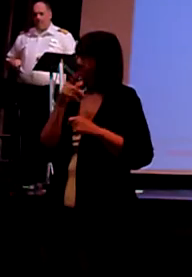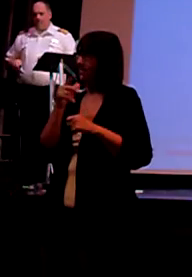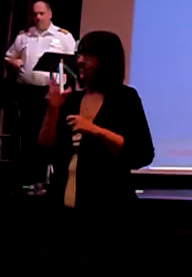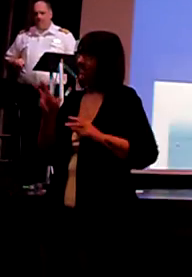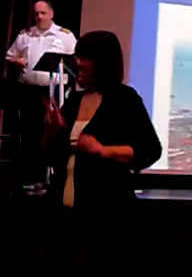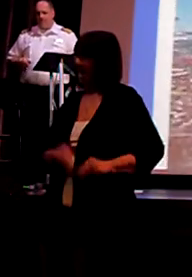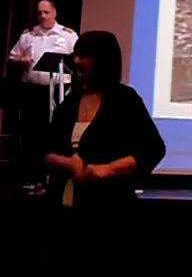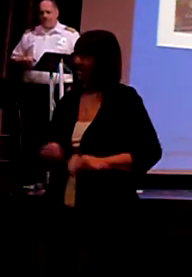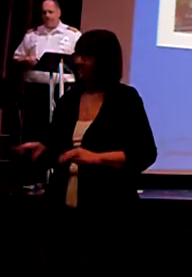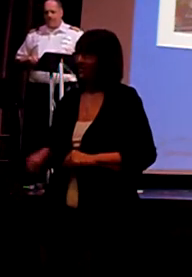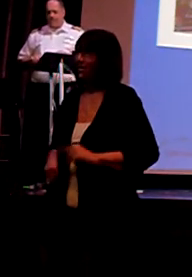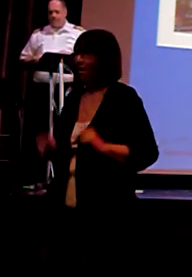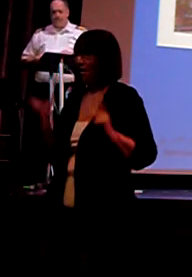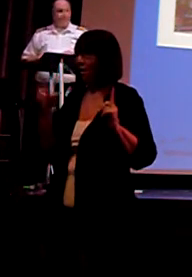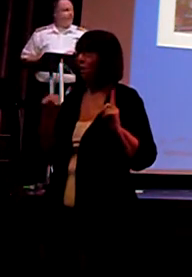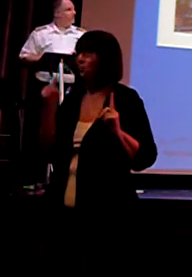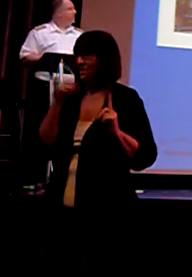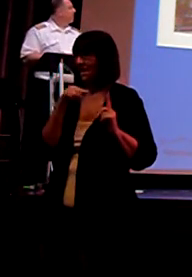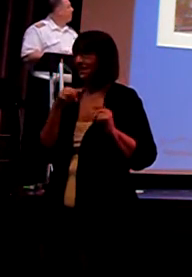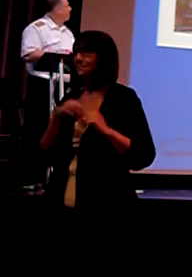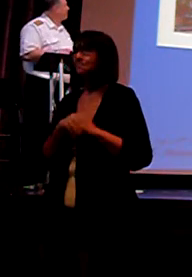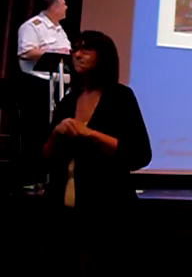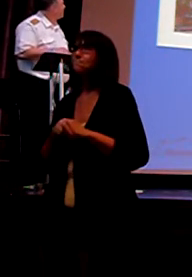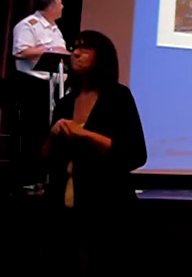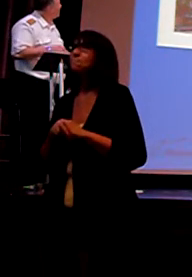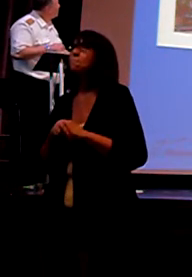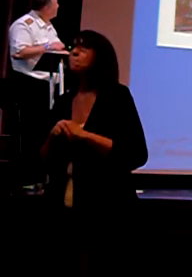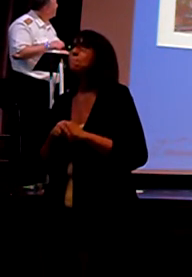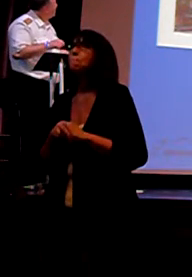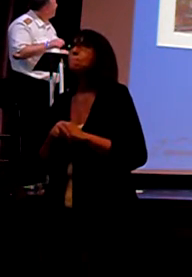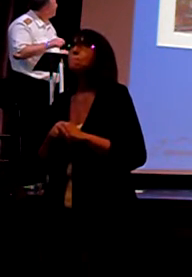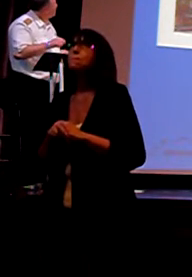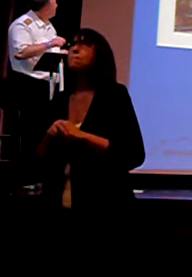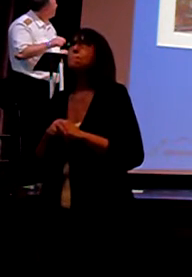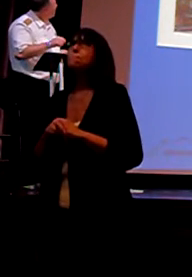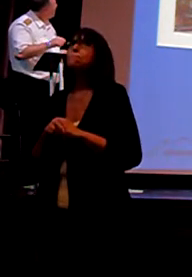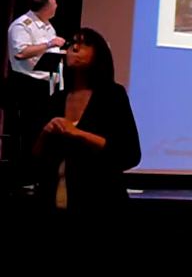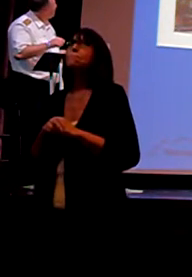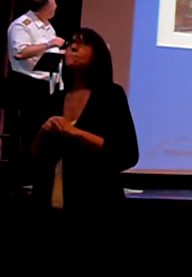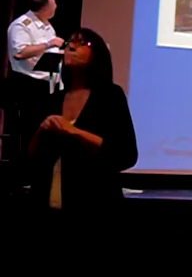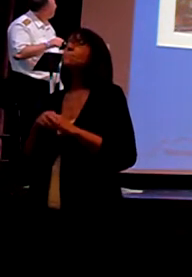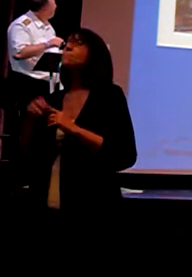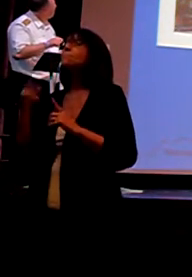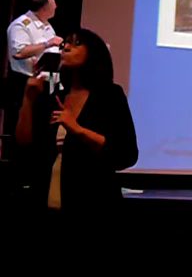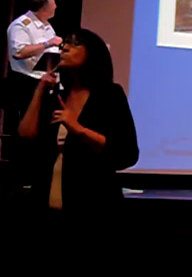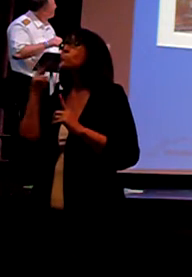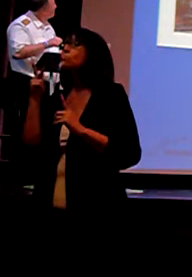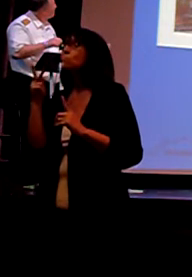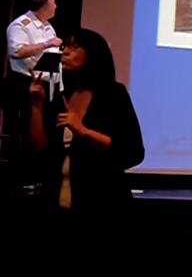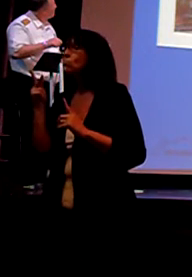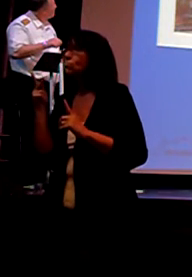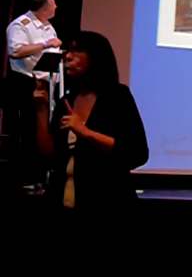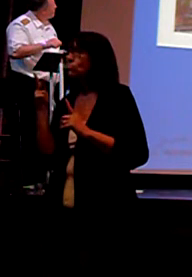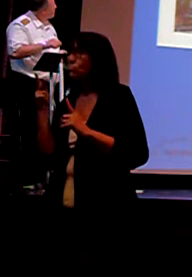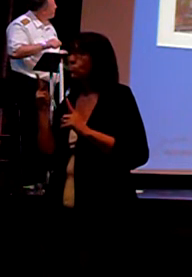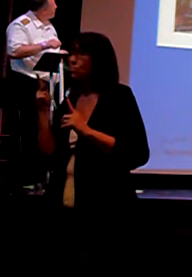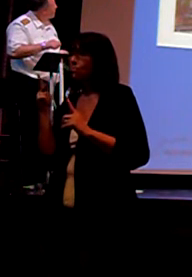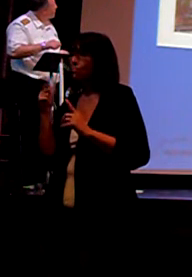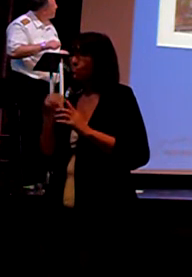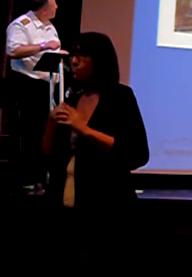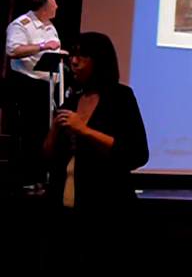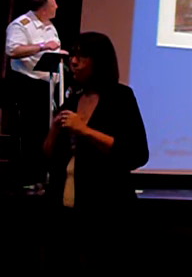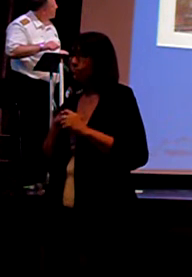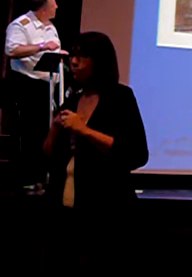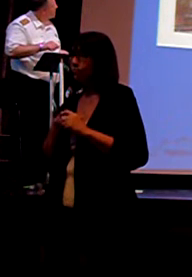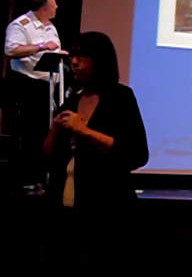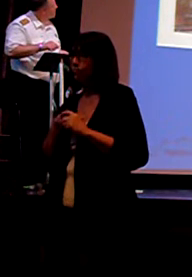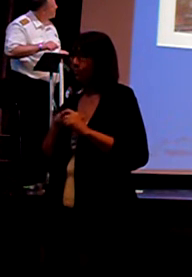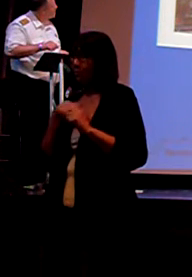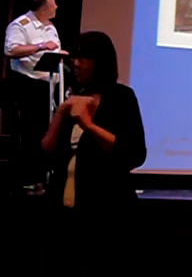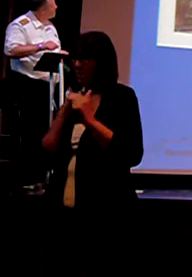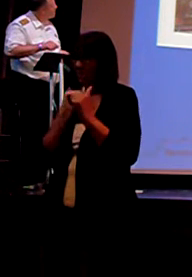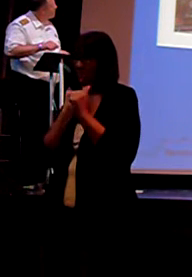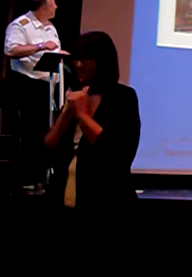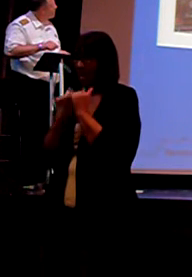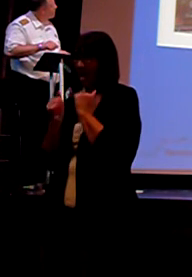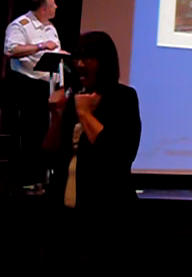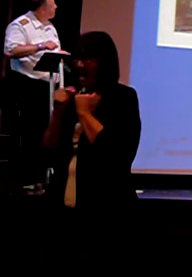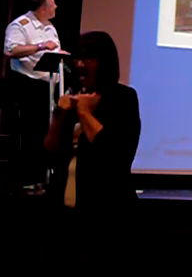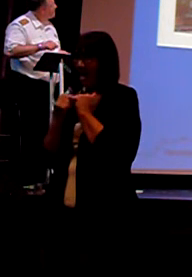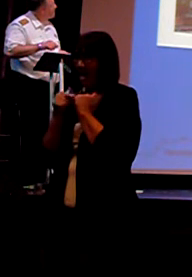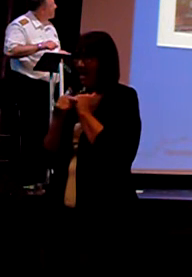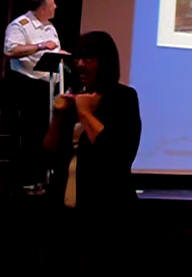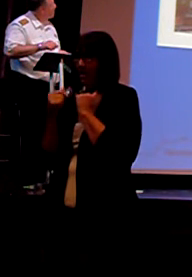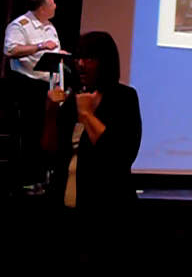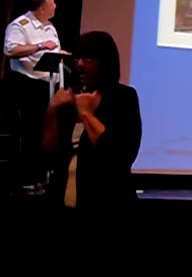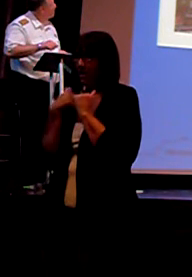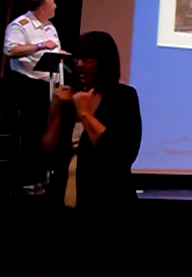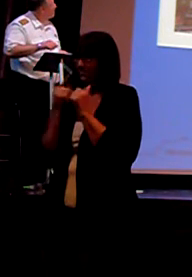Navy. And here you can see, as we're coming in here and passing, this is the area where